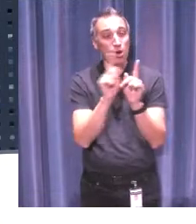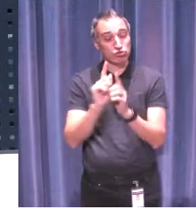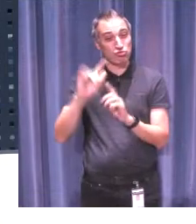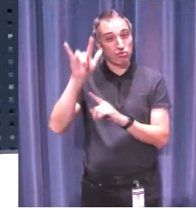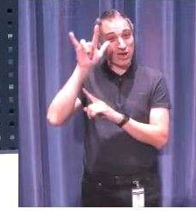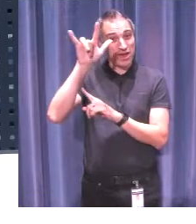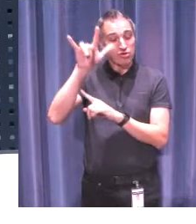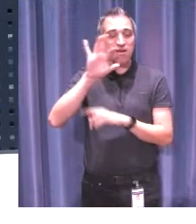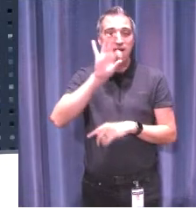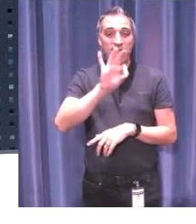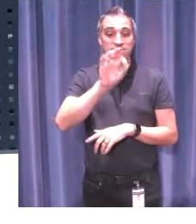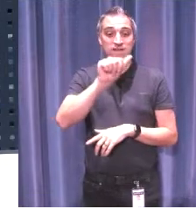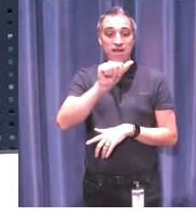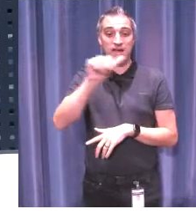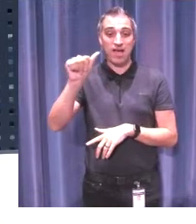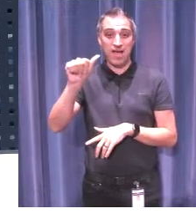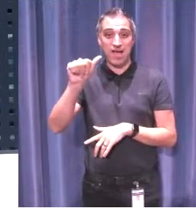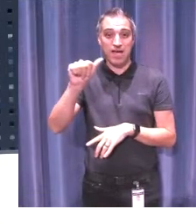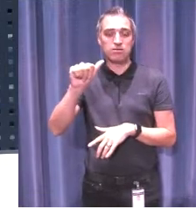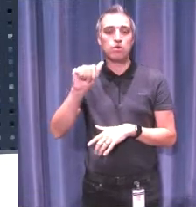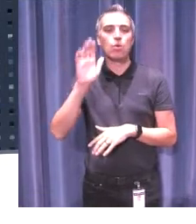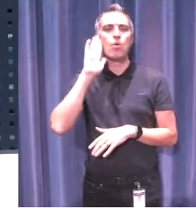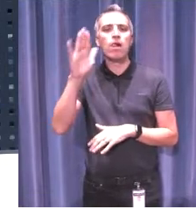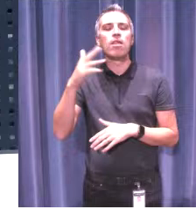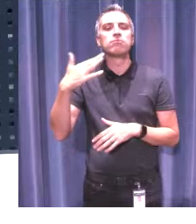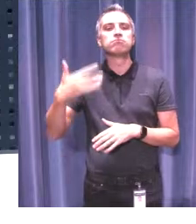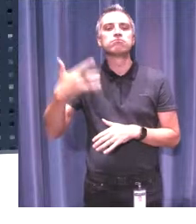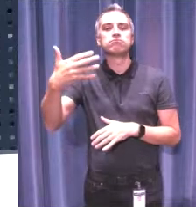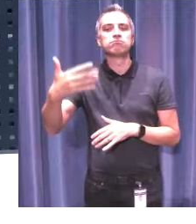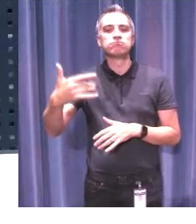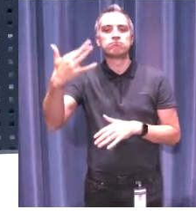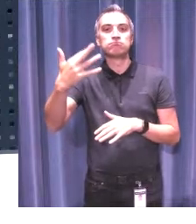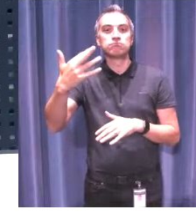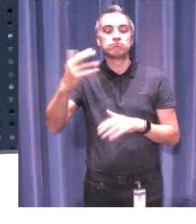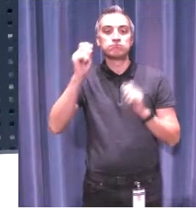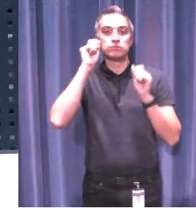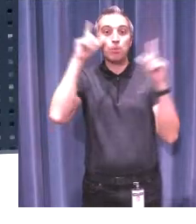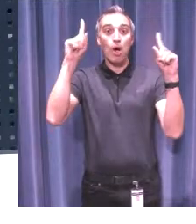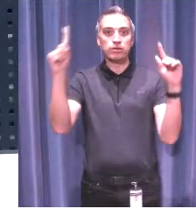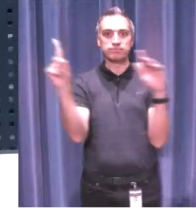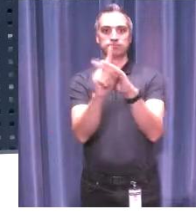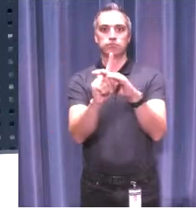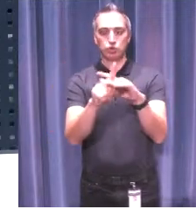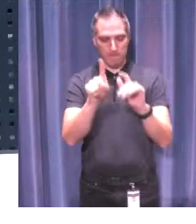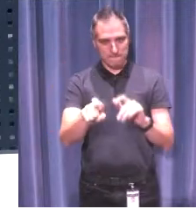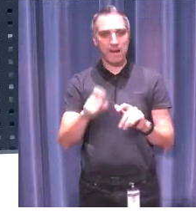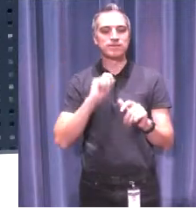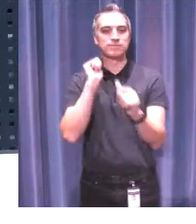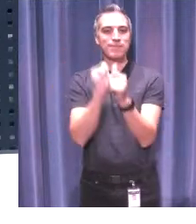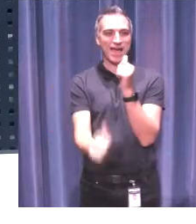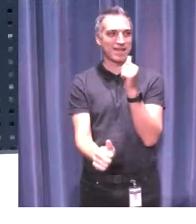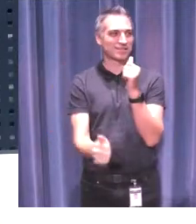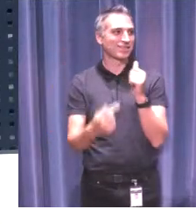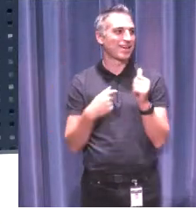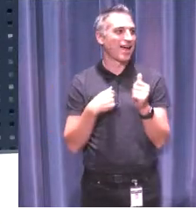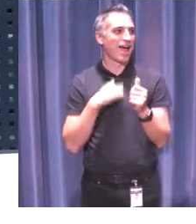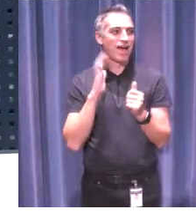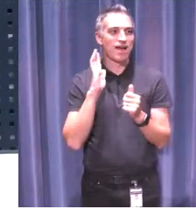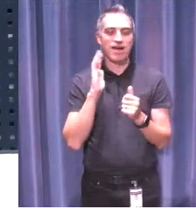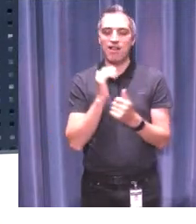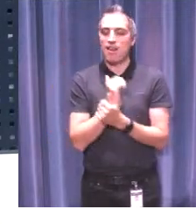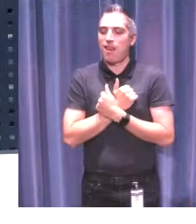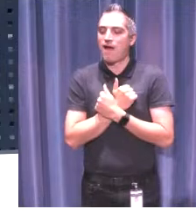the FAA does surprise visits. So you got to pass their tests too. I'd love to take you on a